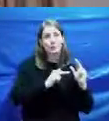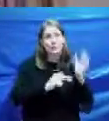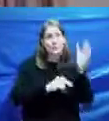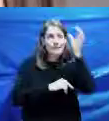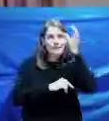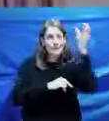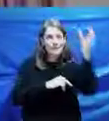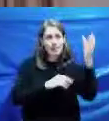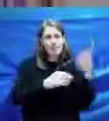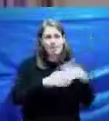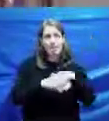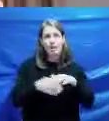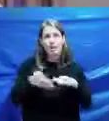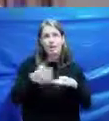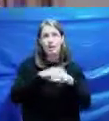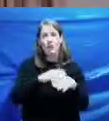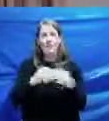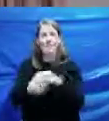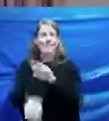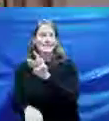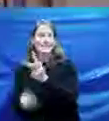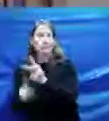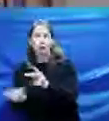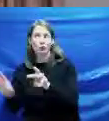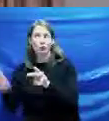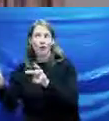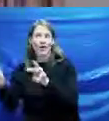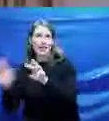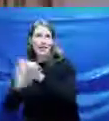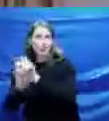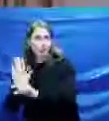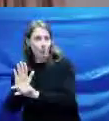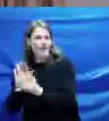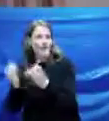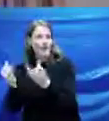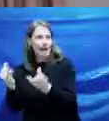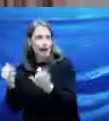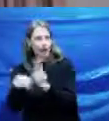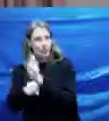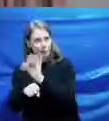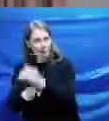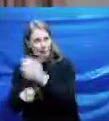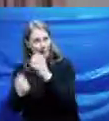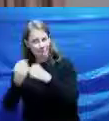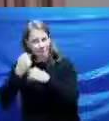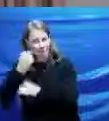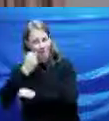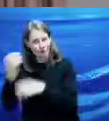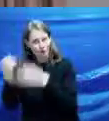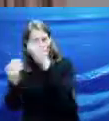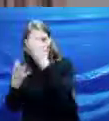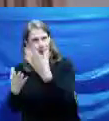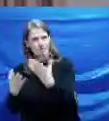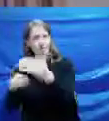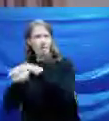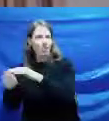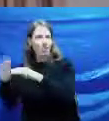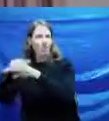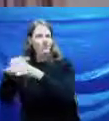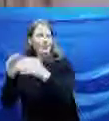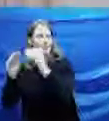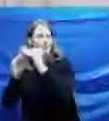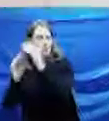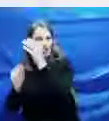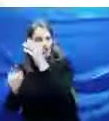kids haven't built a strong foundation in the earlier topics. So some other illustrations that I just think are so great to